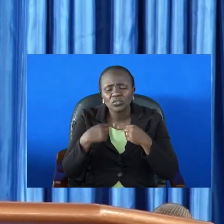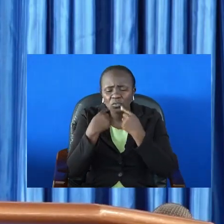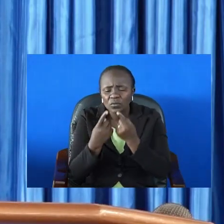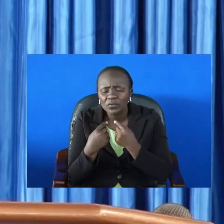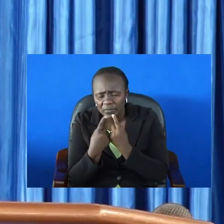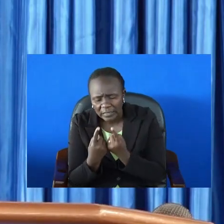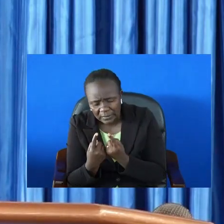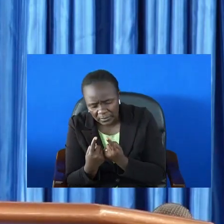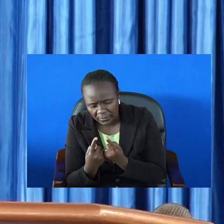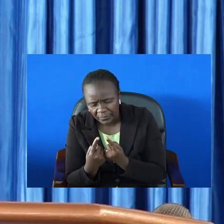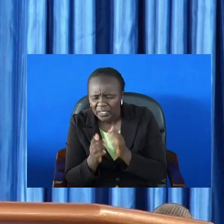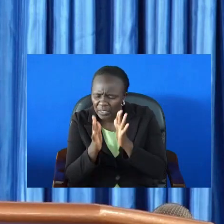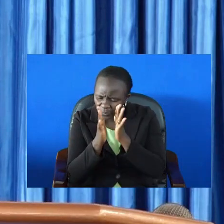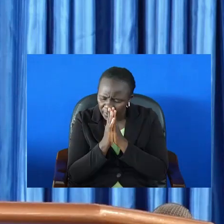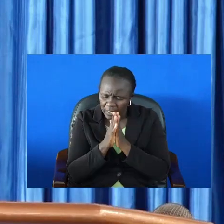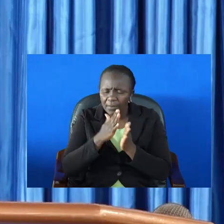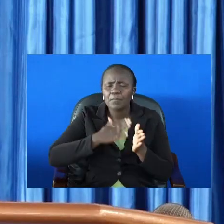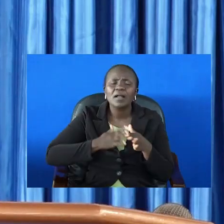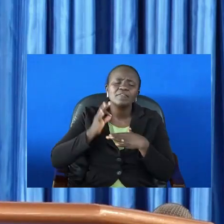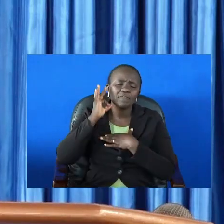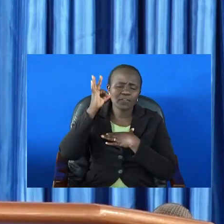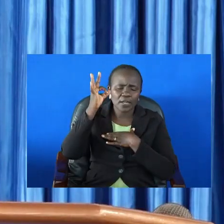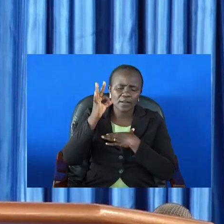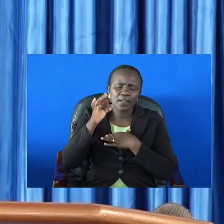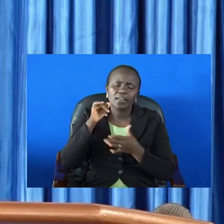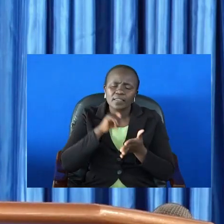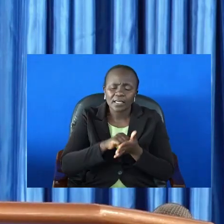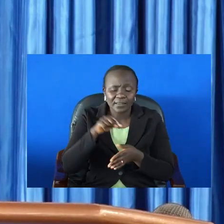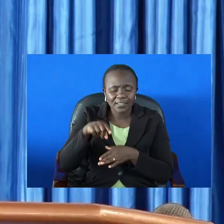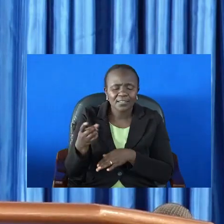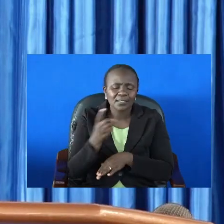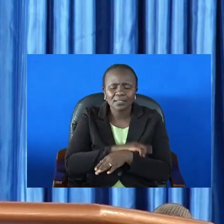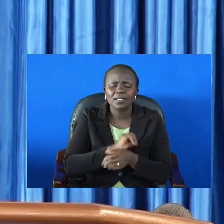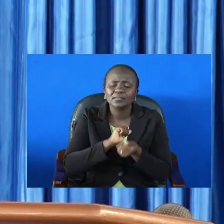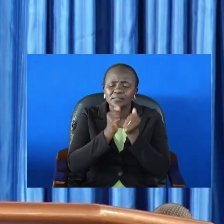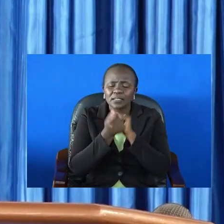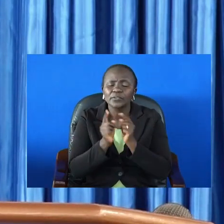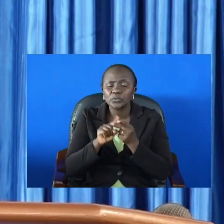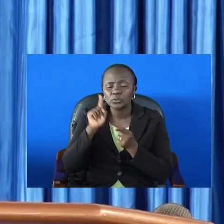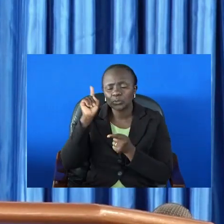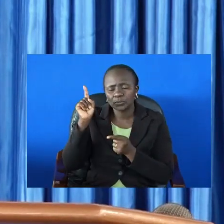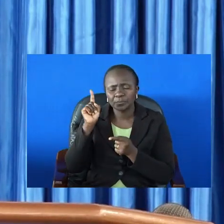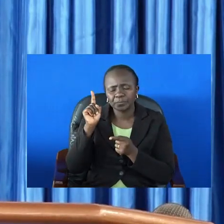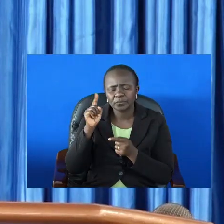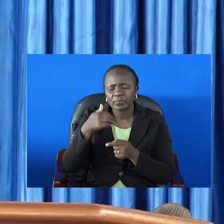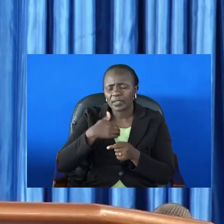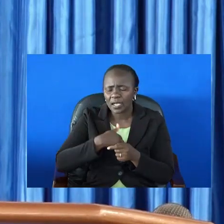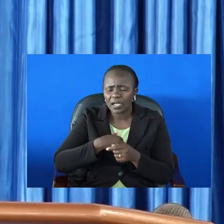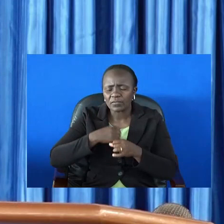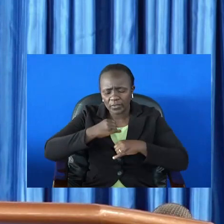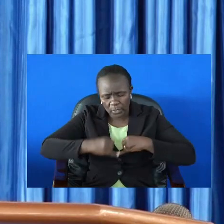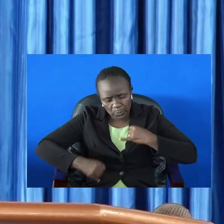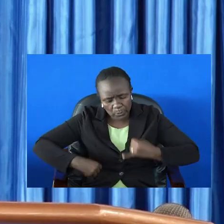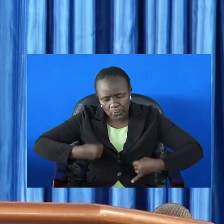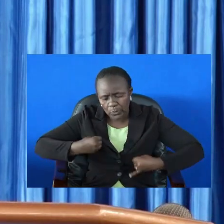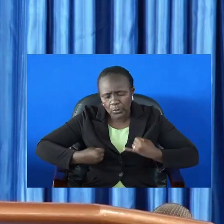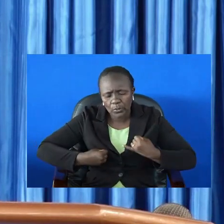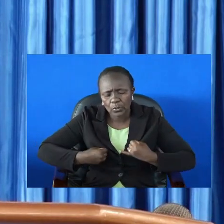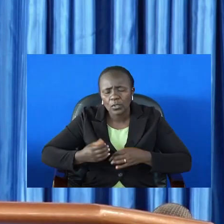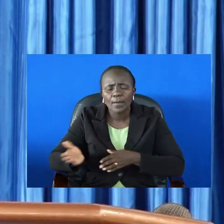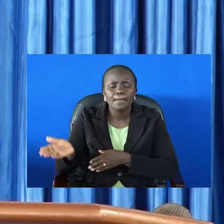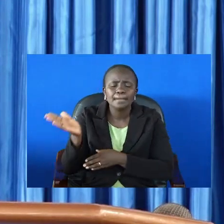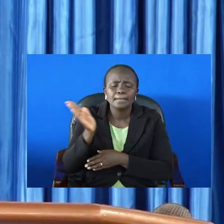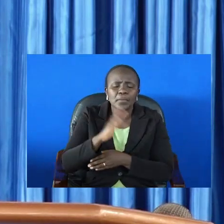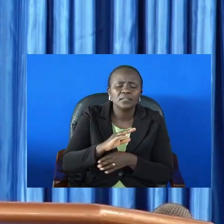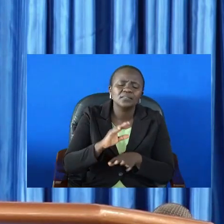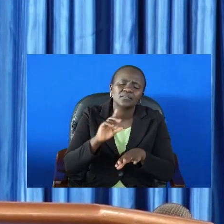genuinely. I pray, my Father, that today as they turn back to you, they may have the joy and you may restore the